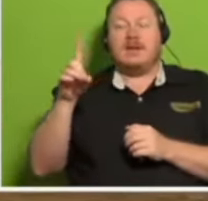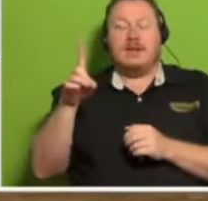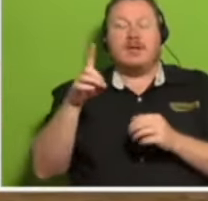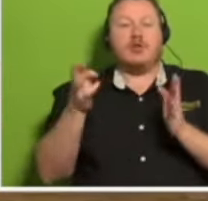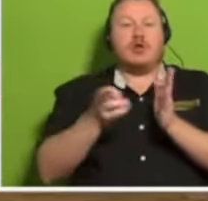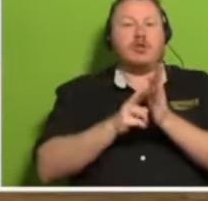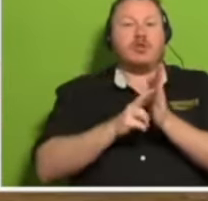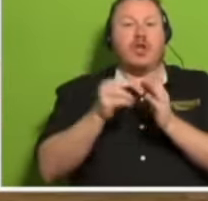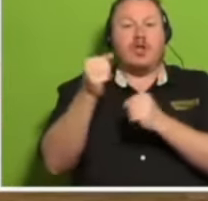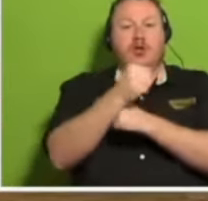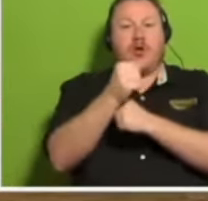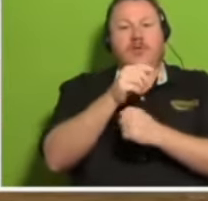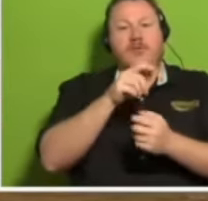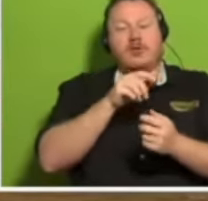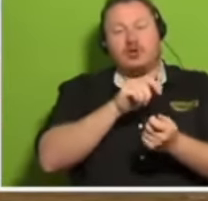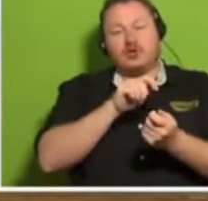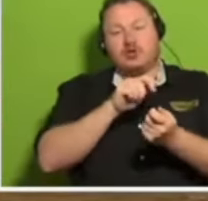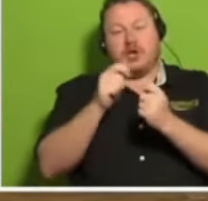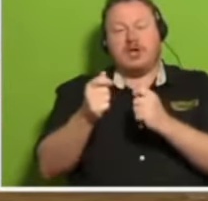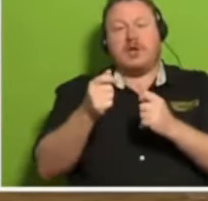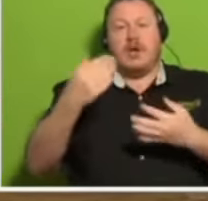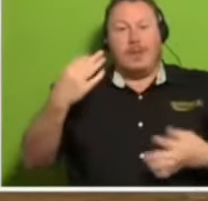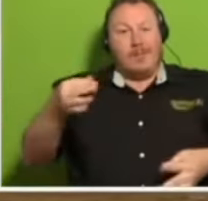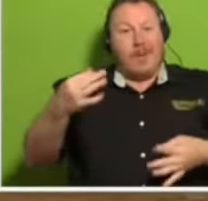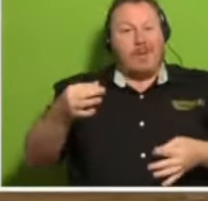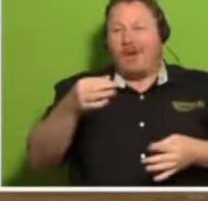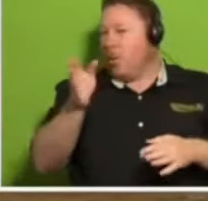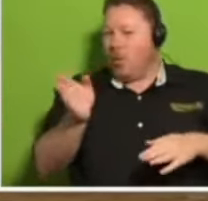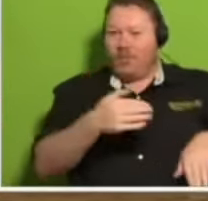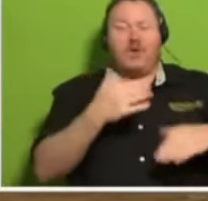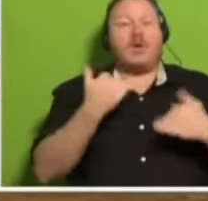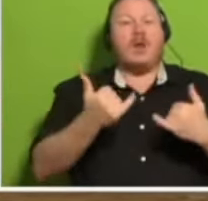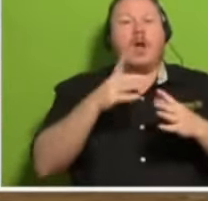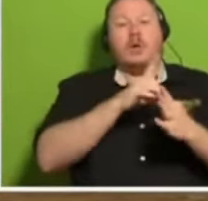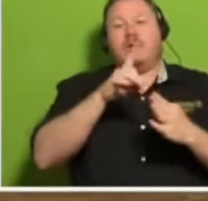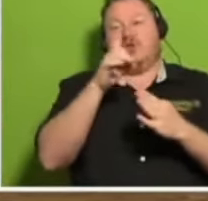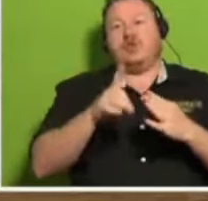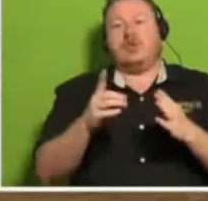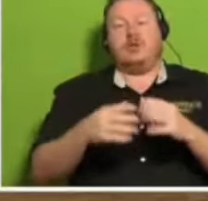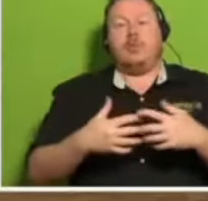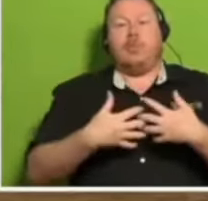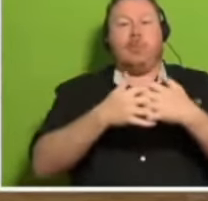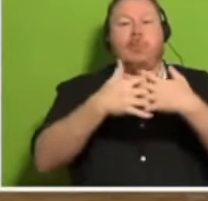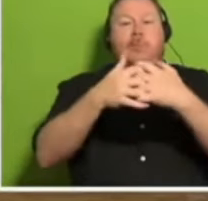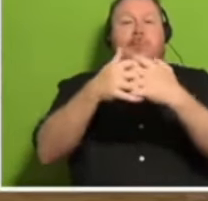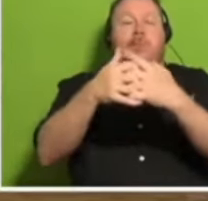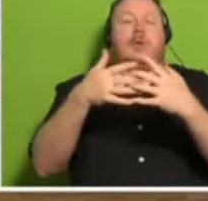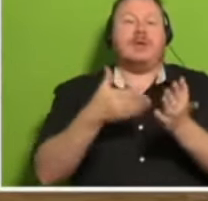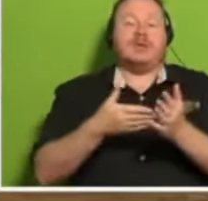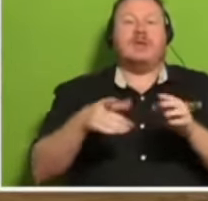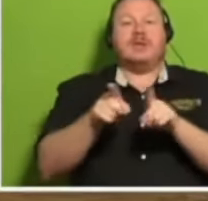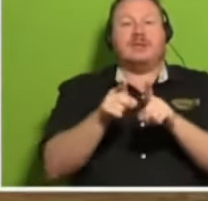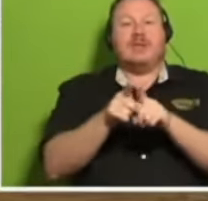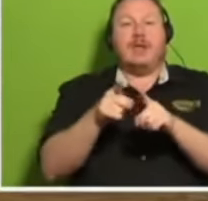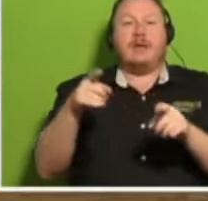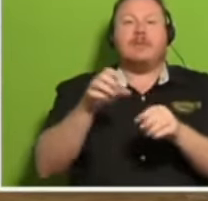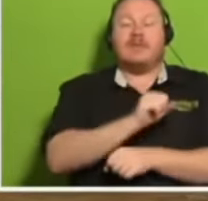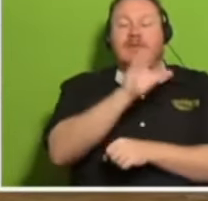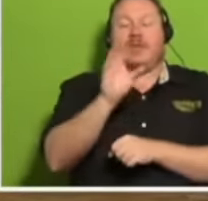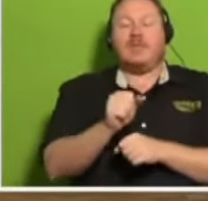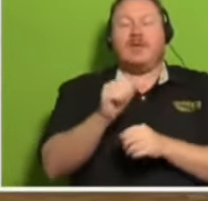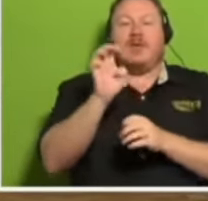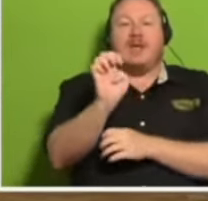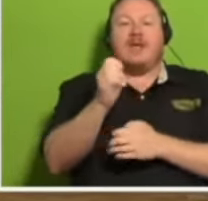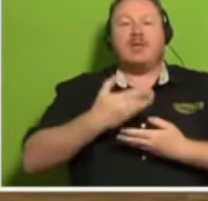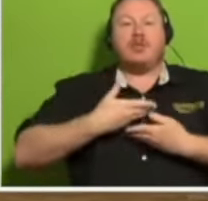office, transforming it from manual paper-based system to a digital one. It also includes the South African e-services portal,